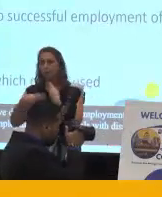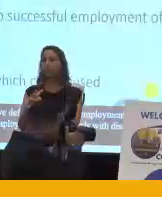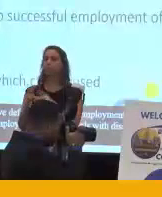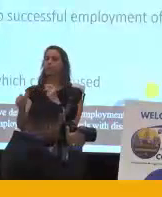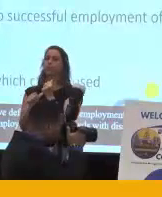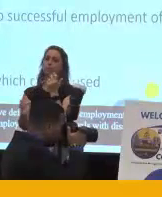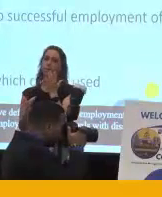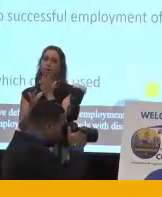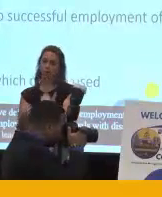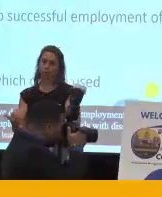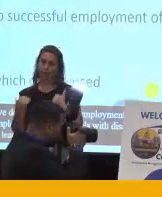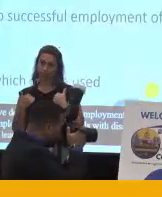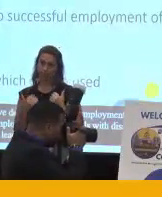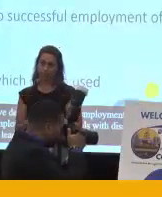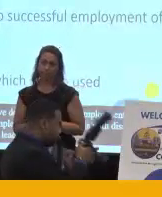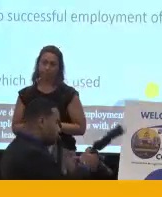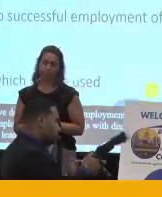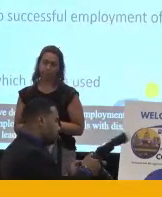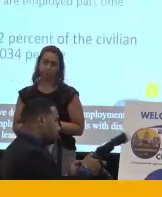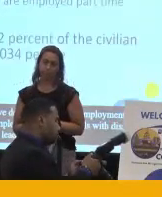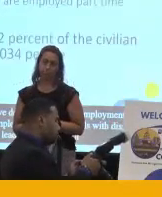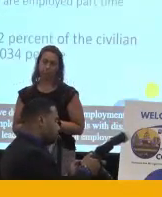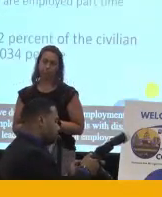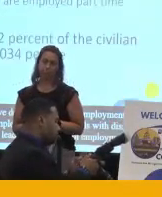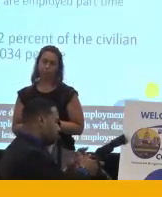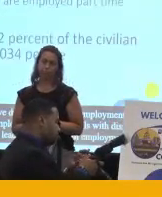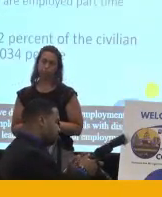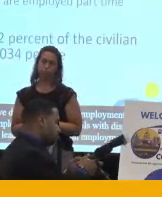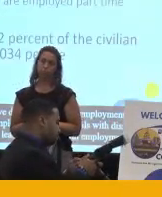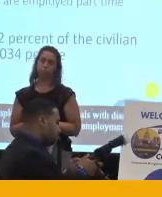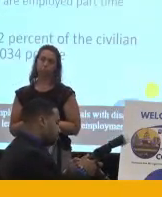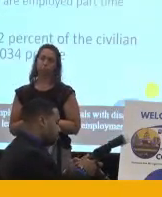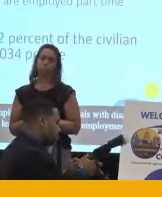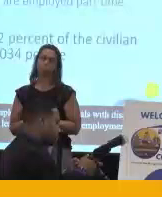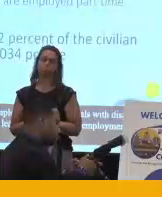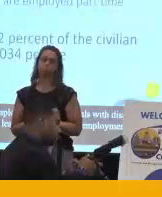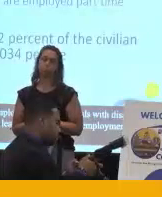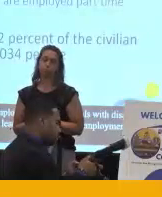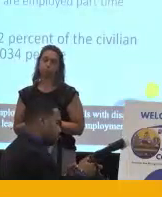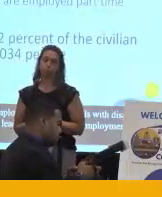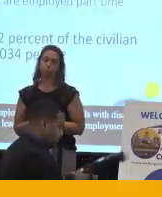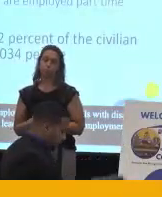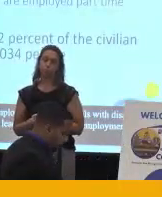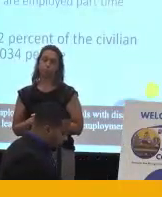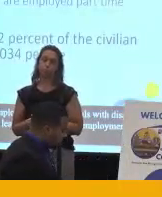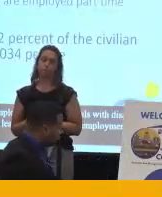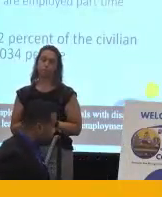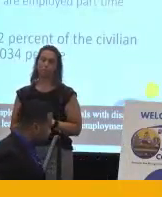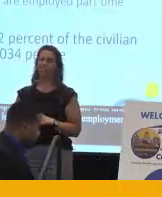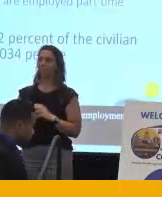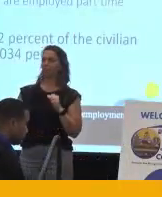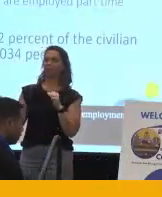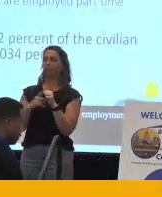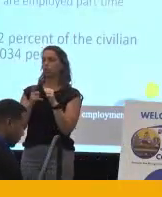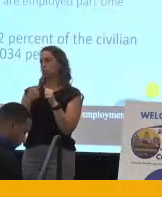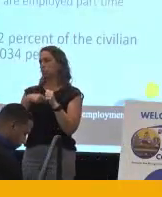employment of individuals with disabilities. So it starts with taking a look at some of the numbers, which